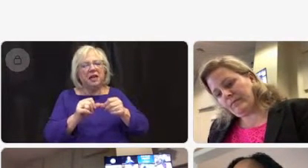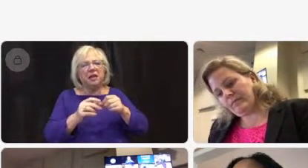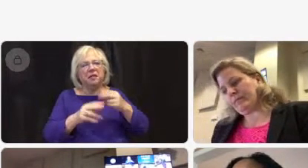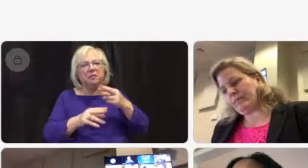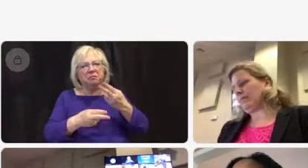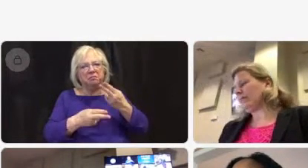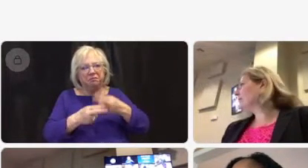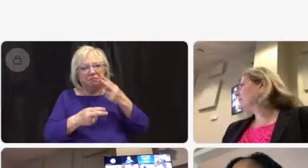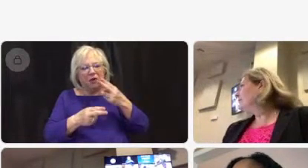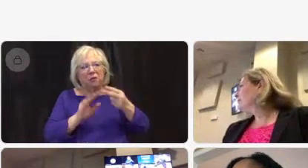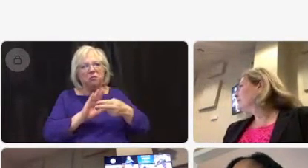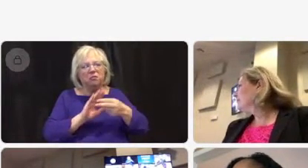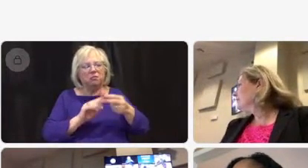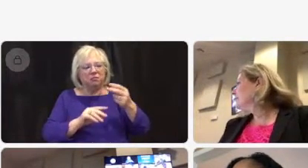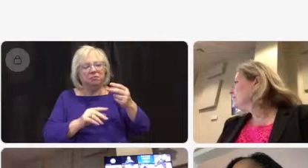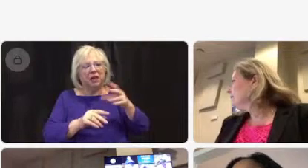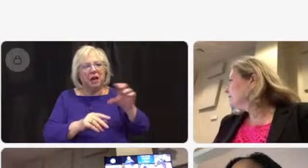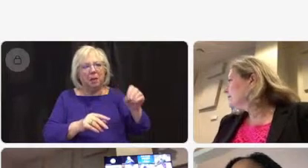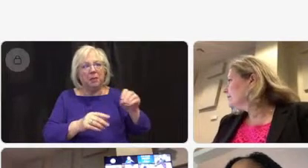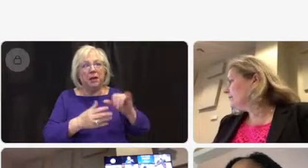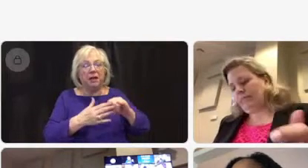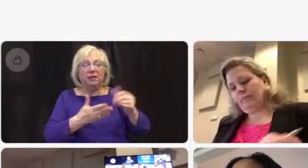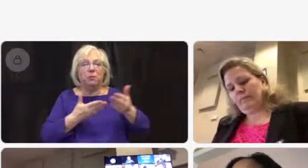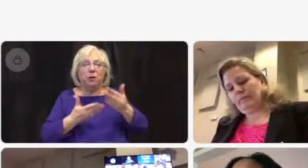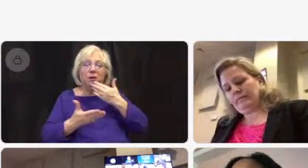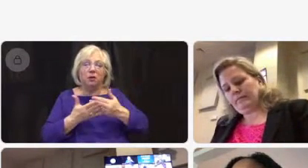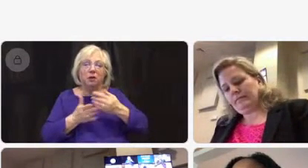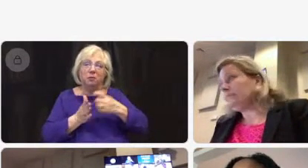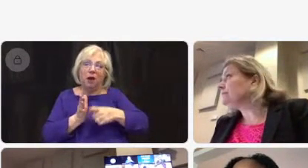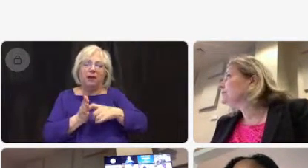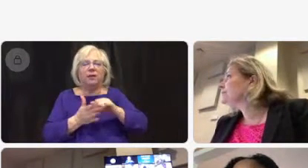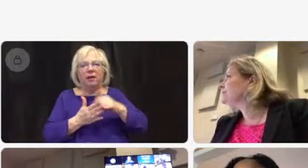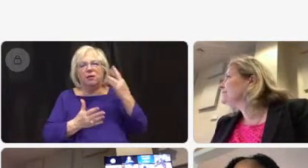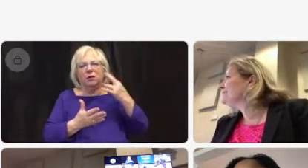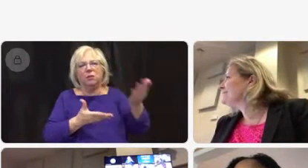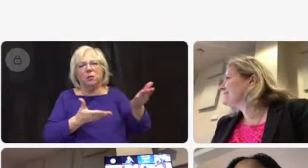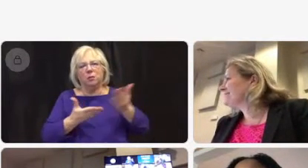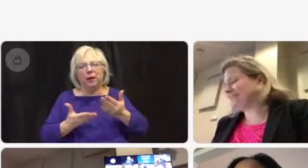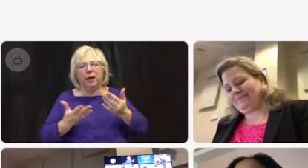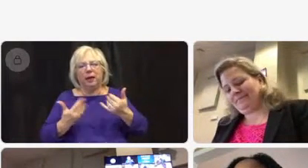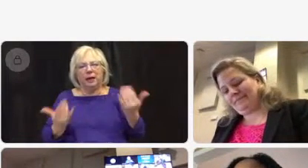good price, that's what we're bringing here to discuss today. All right. Thank you.